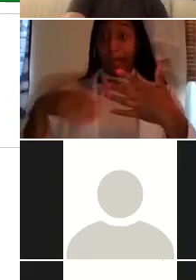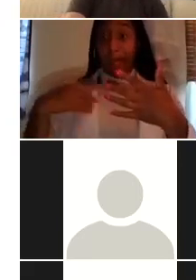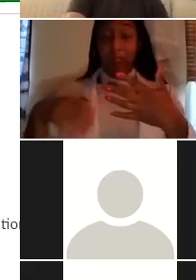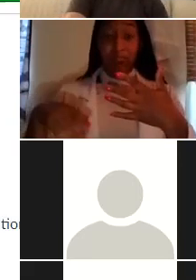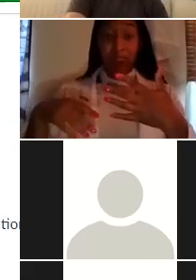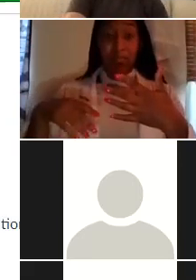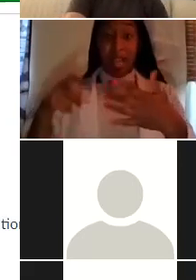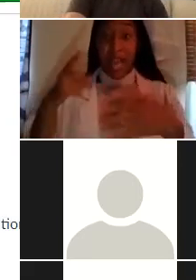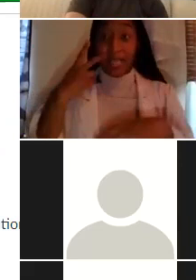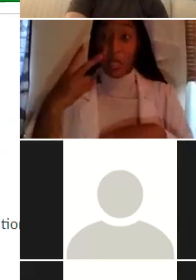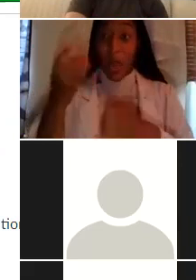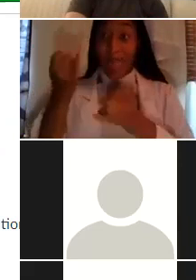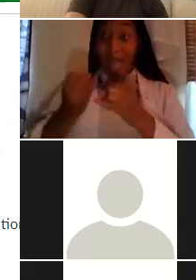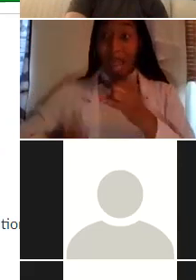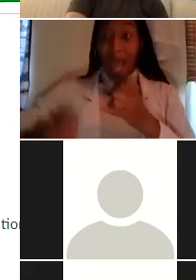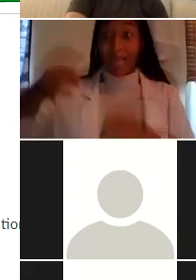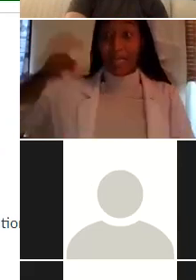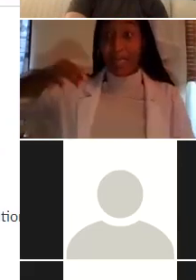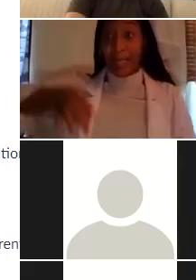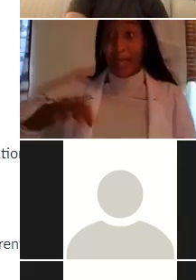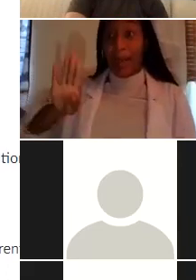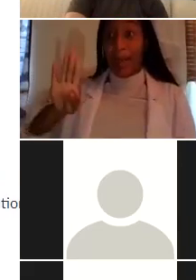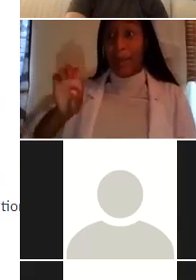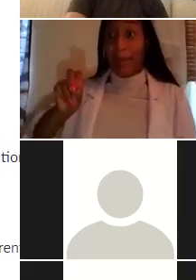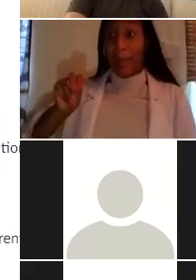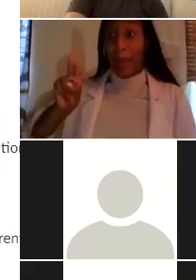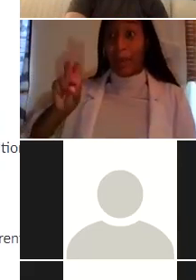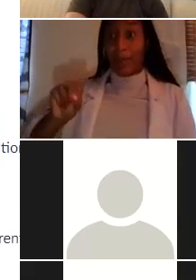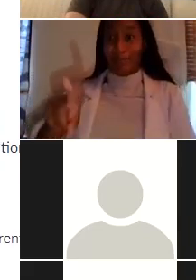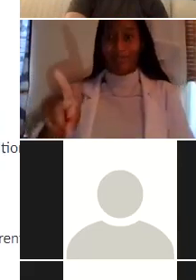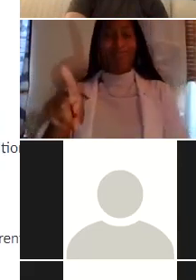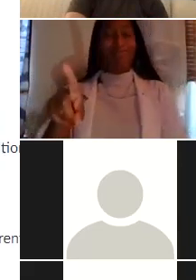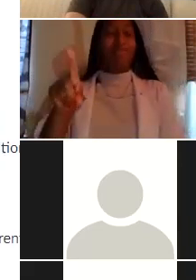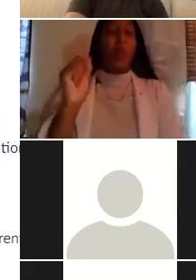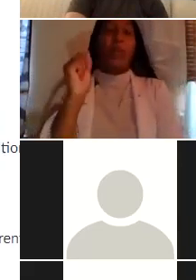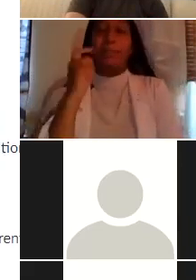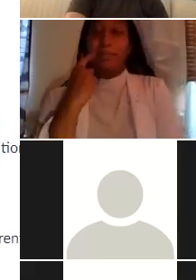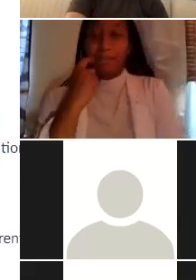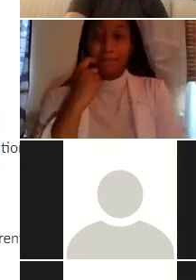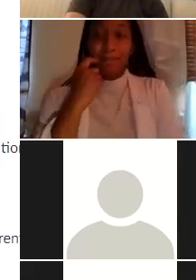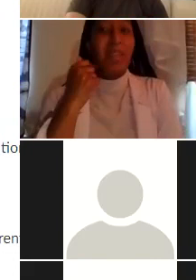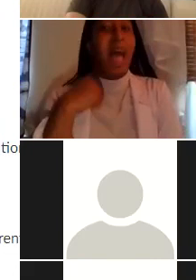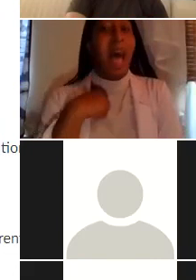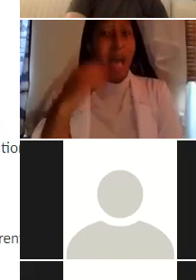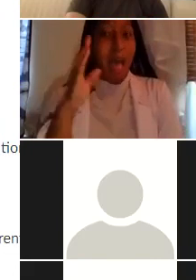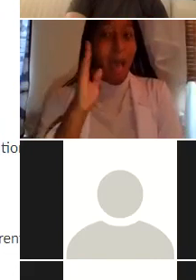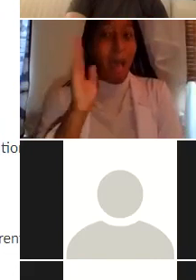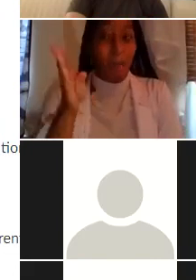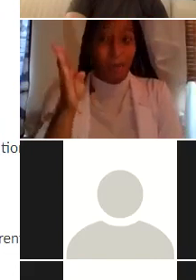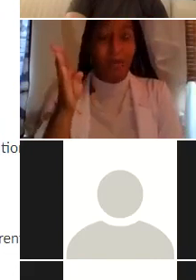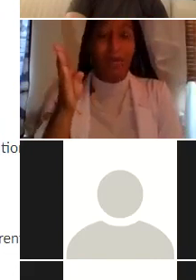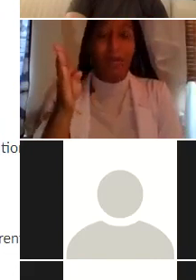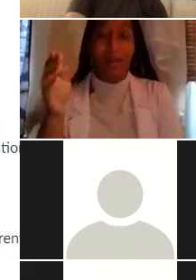bonus. Okay. I tell you what I'm gonna do. I'll come back and I